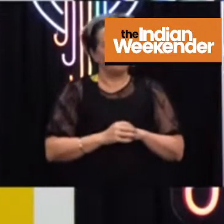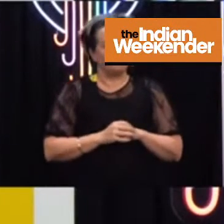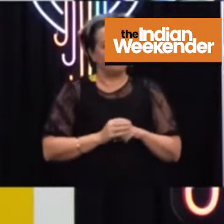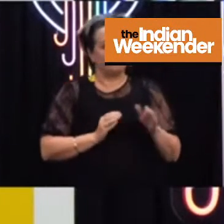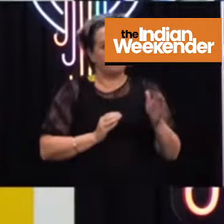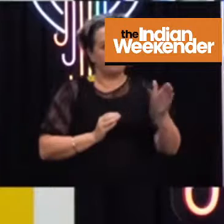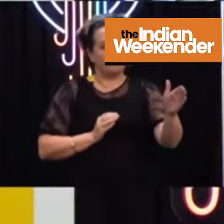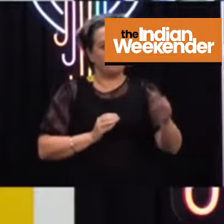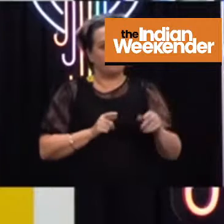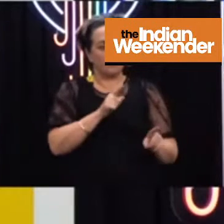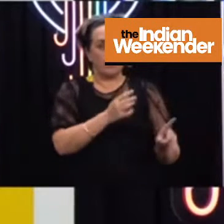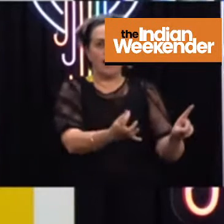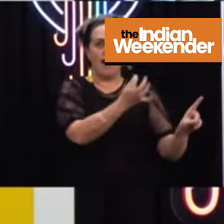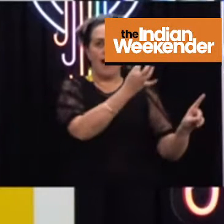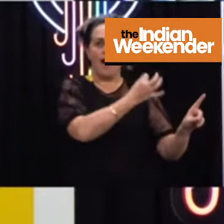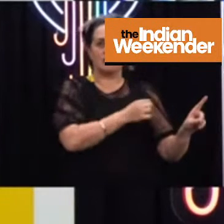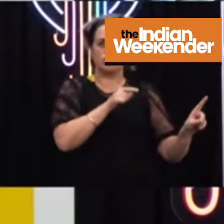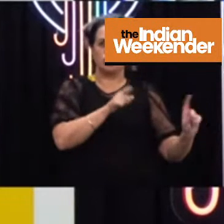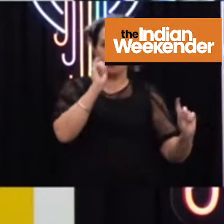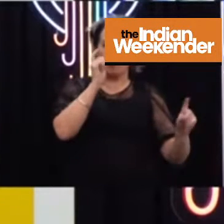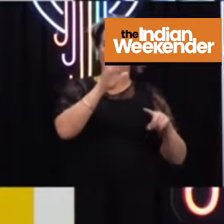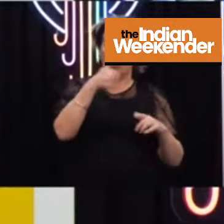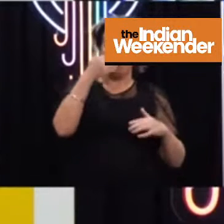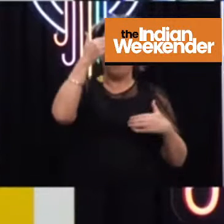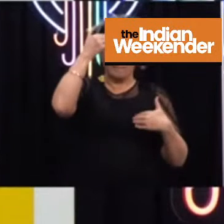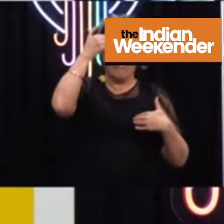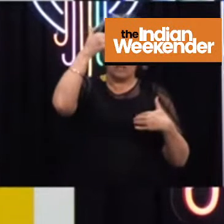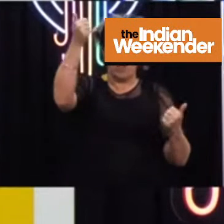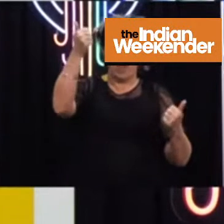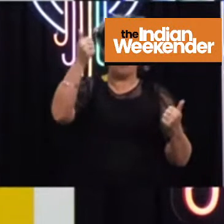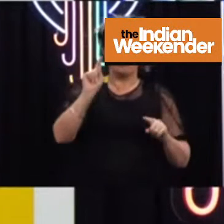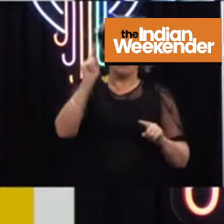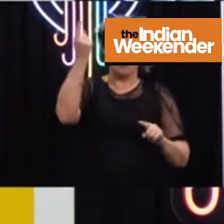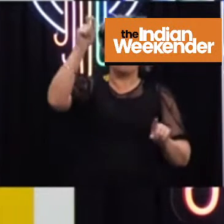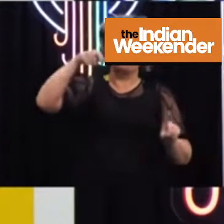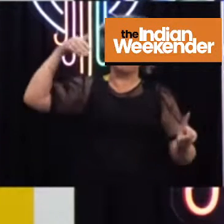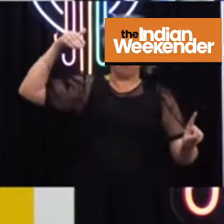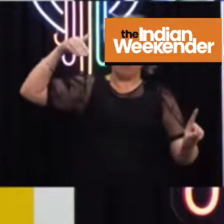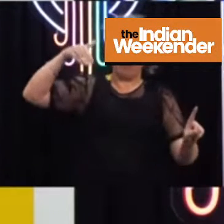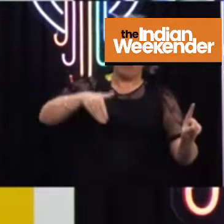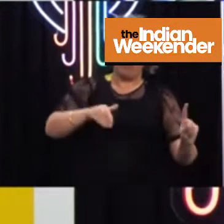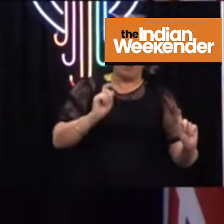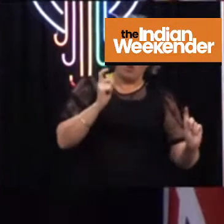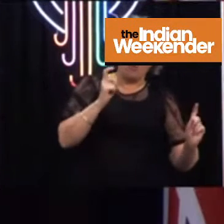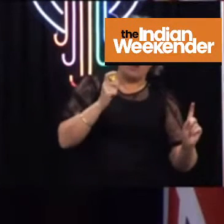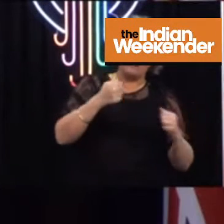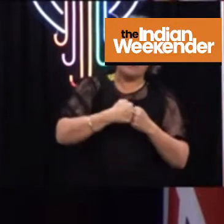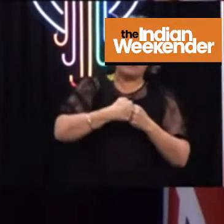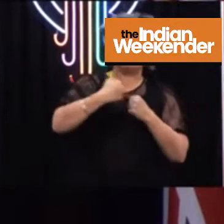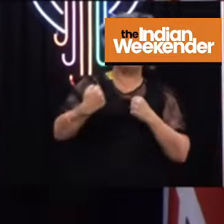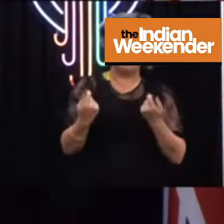Bloomfield, are you concerned at all around the mental well-being of Aucklanders with the extension? And are you also